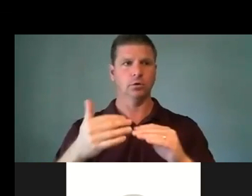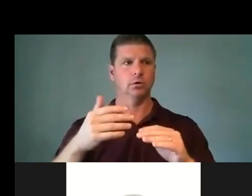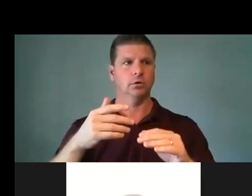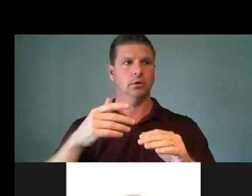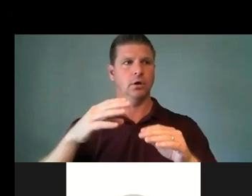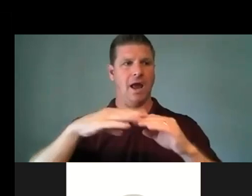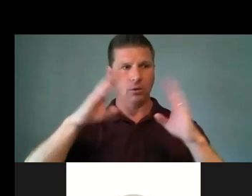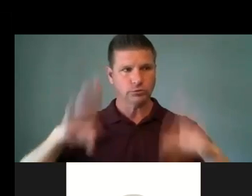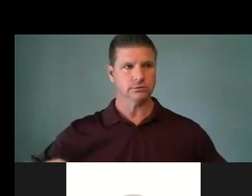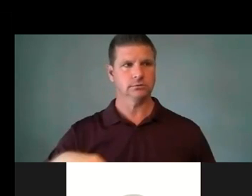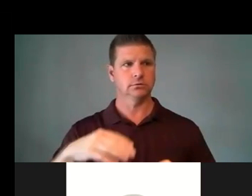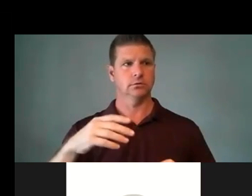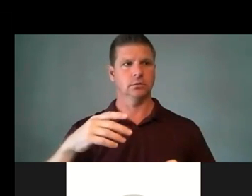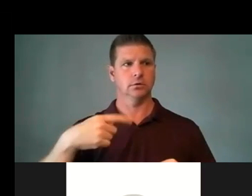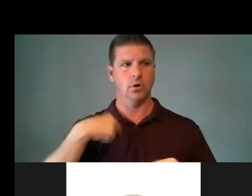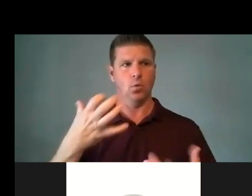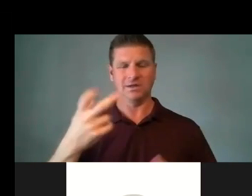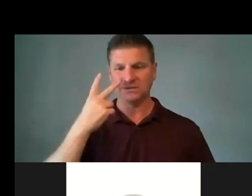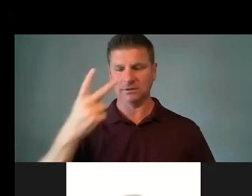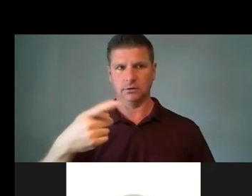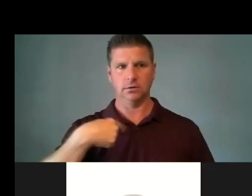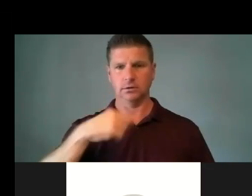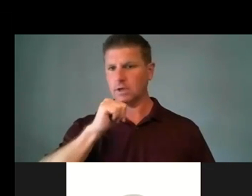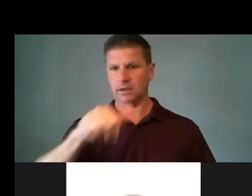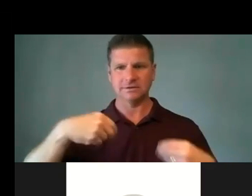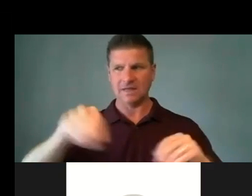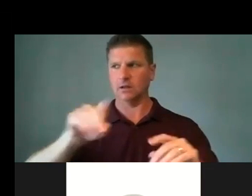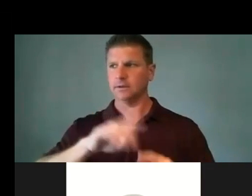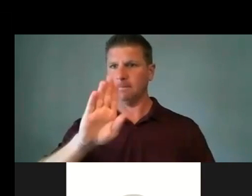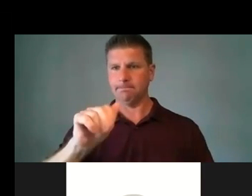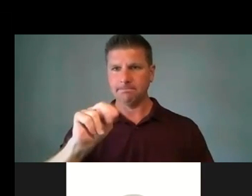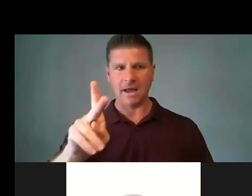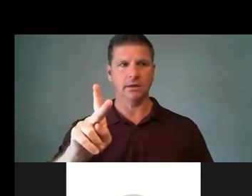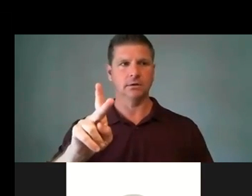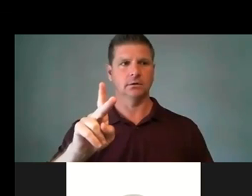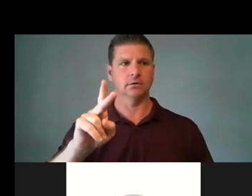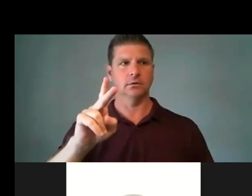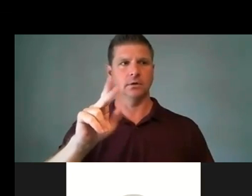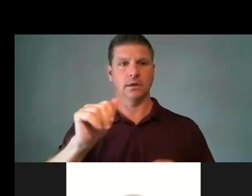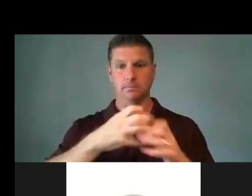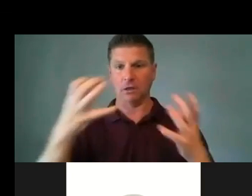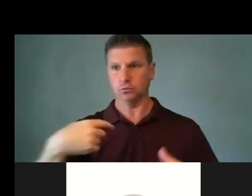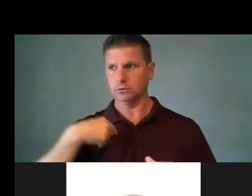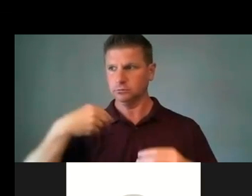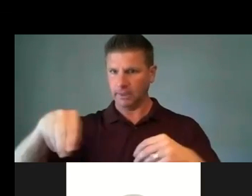housing. I'd like to see us not selling to banks, frankly, as much as it seems like we